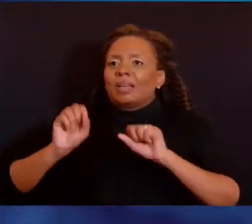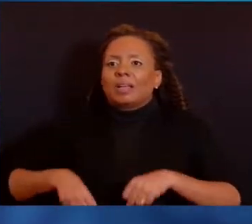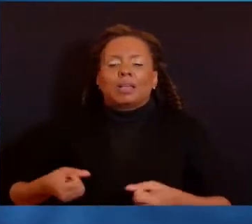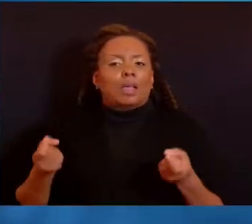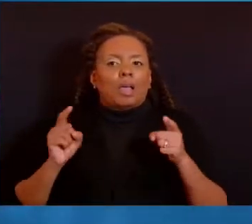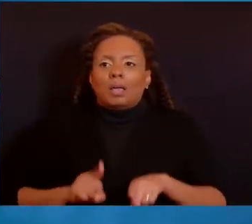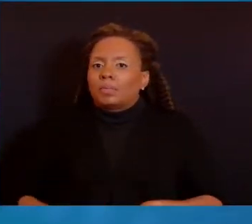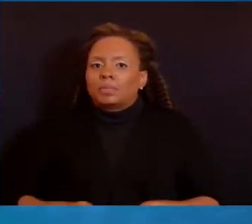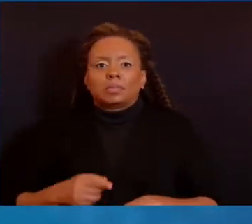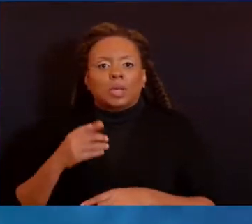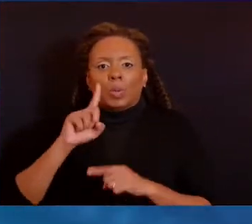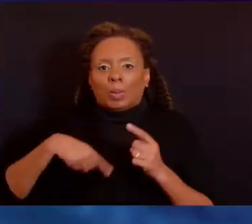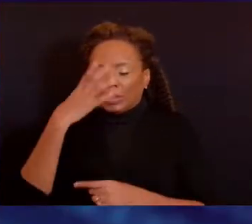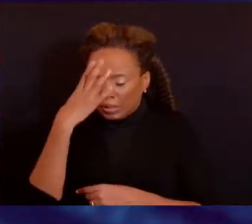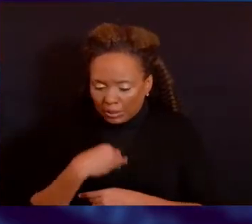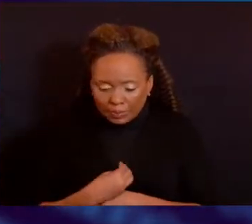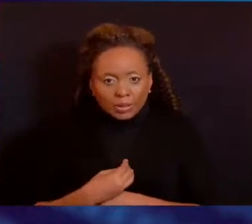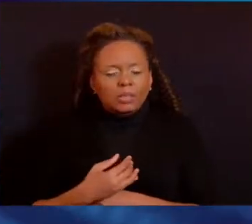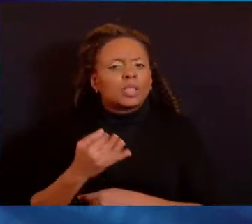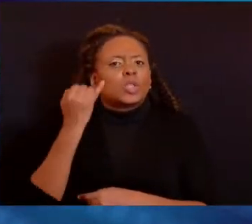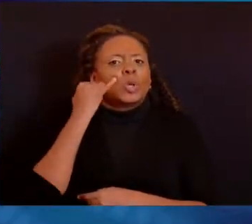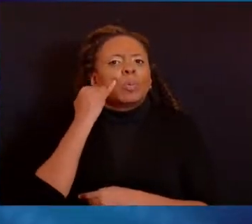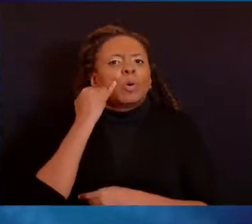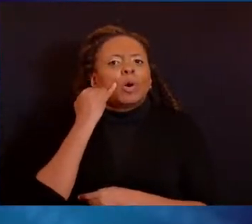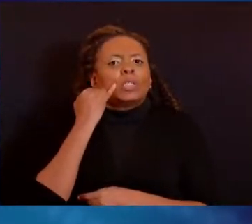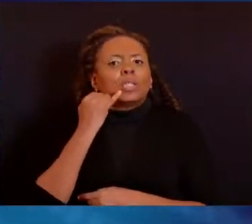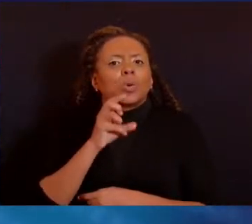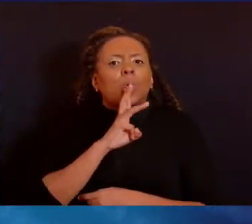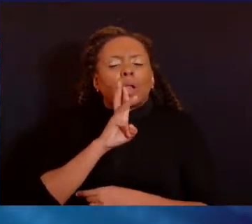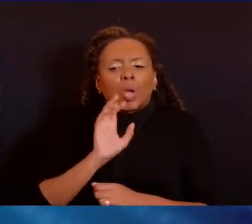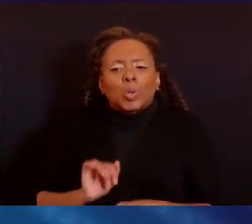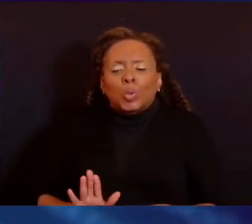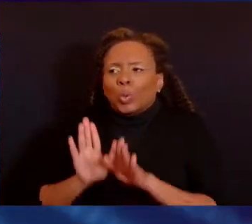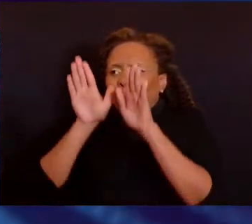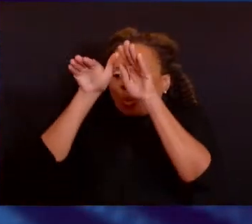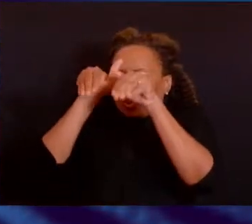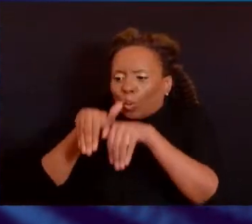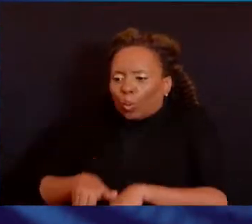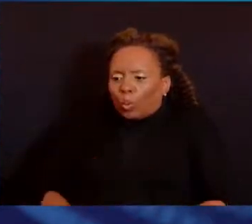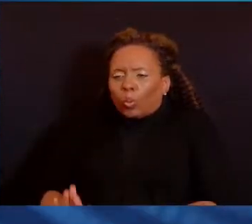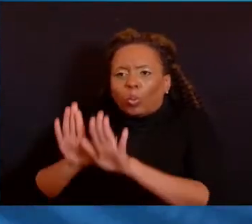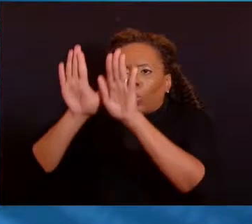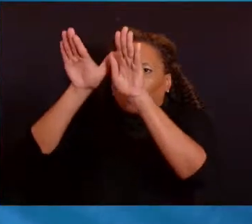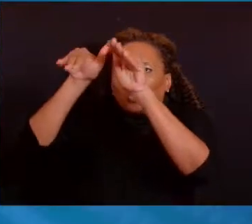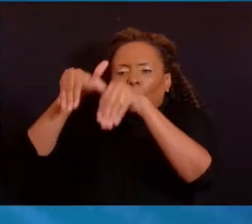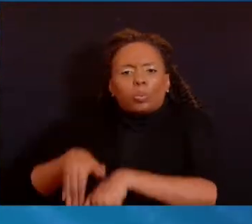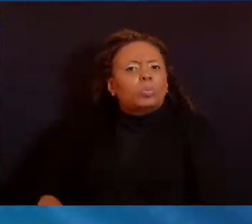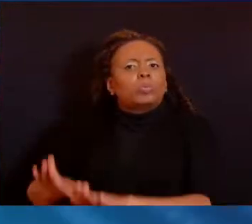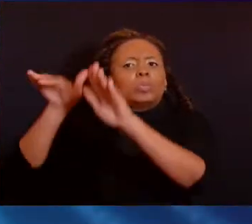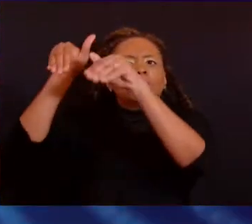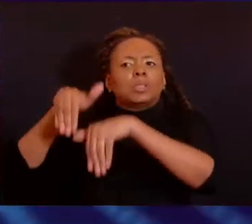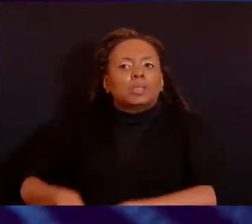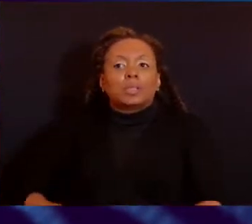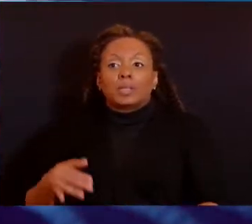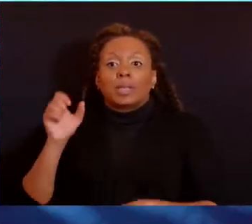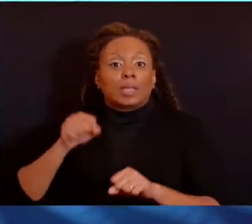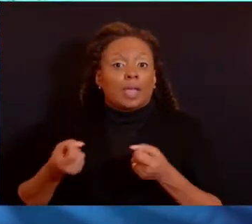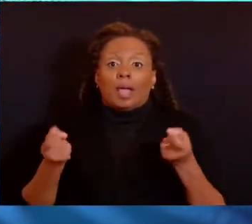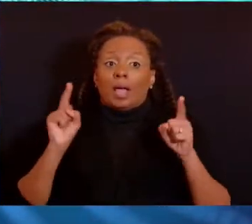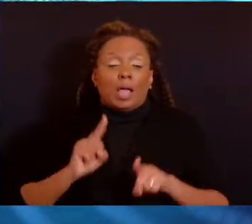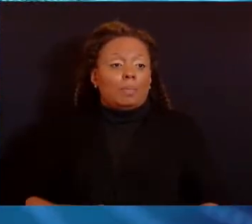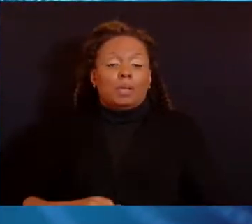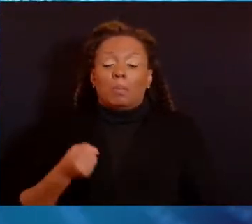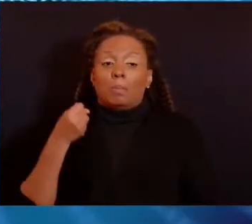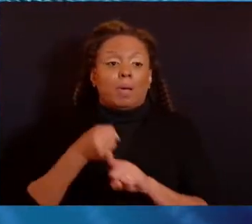a tsunami. There's such very short event kind of feature or hazard, that can happen just like that in a